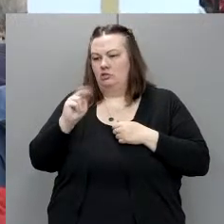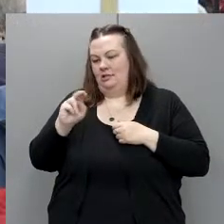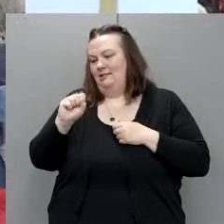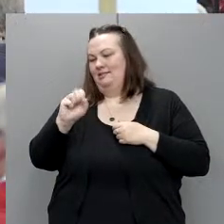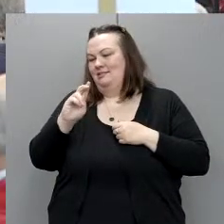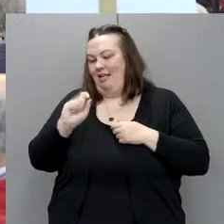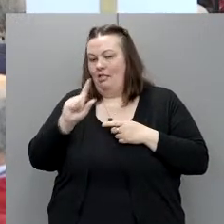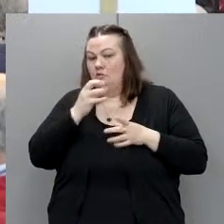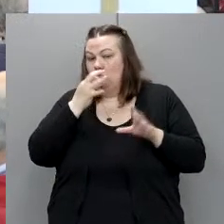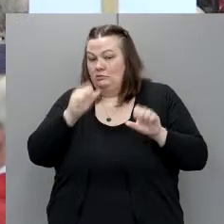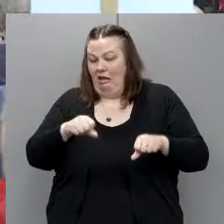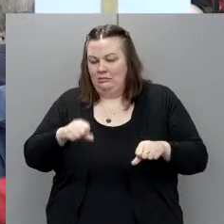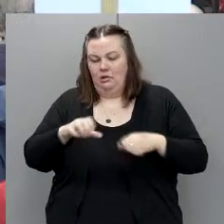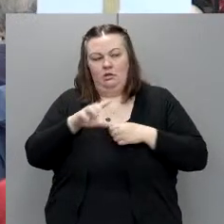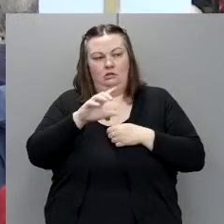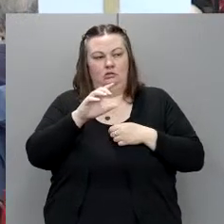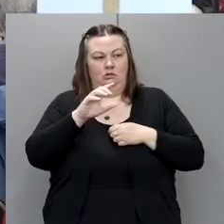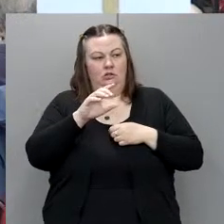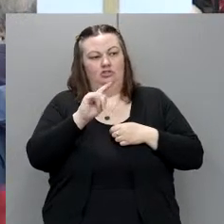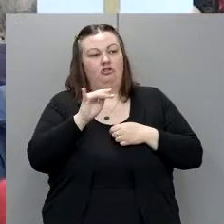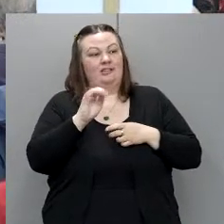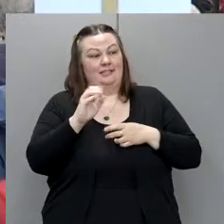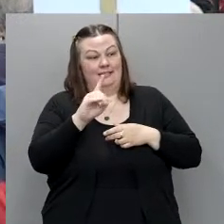possible. Trustee Daly?